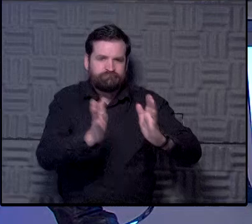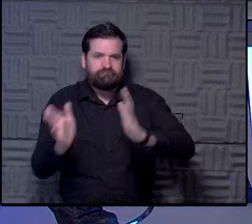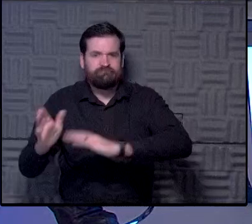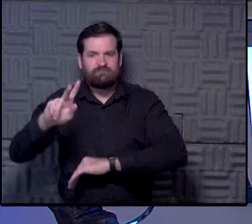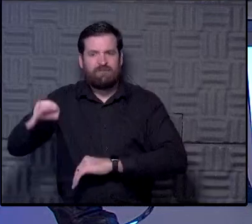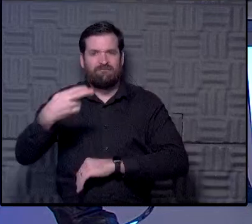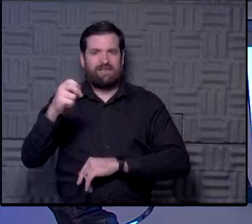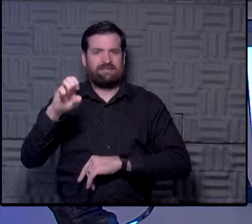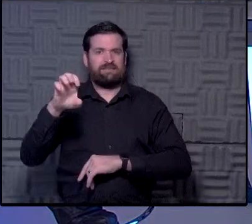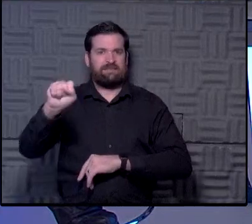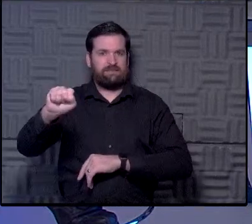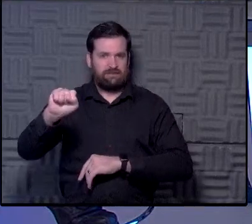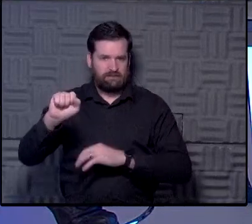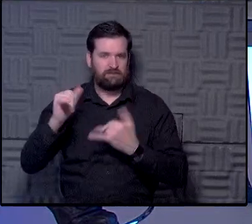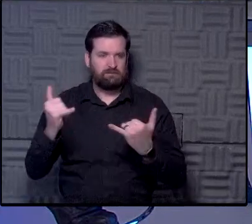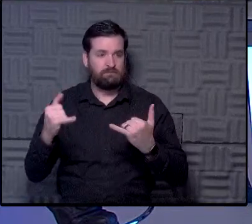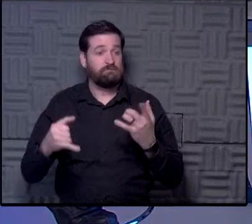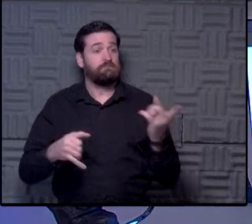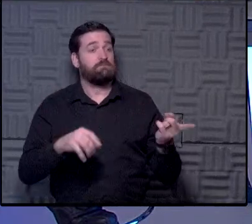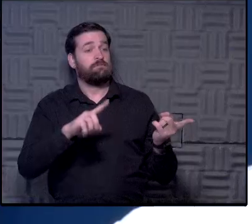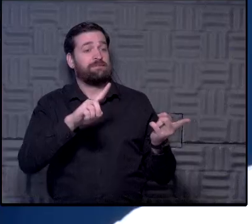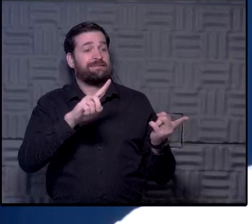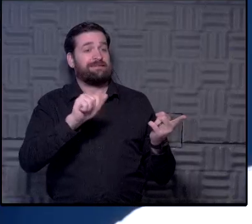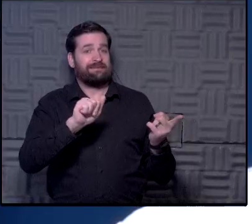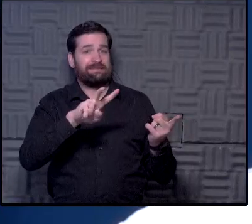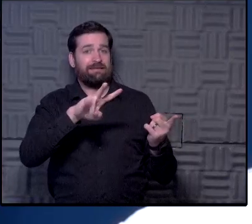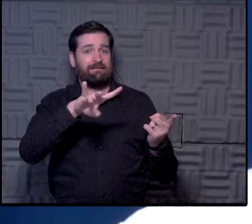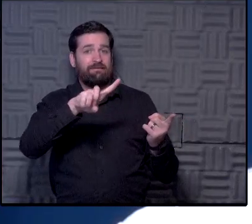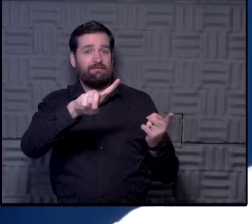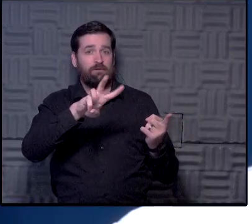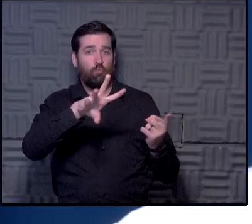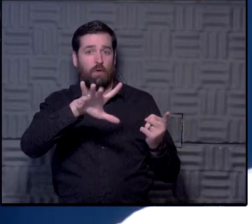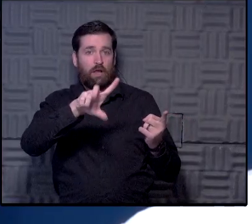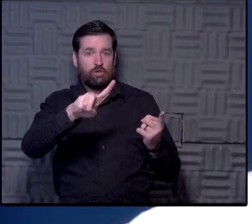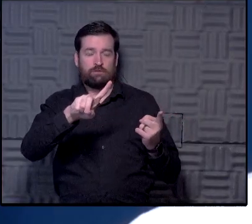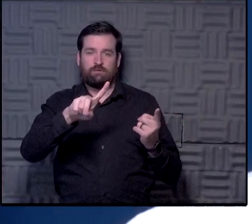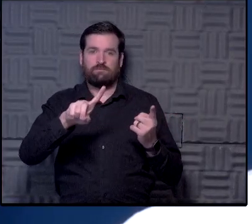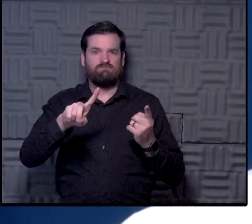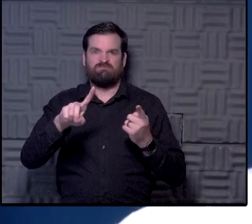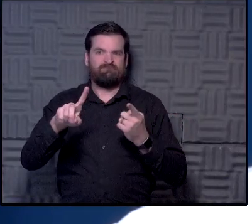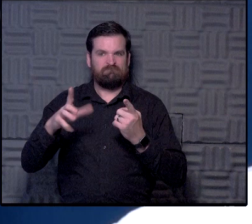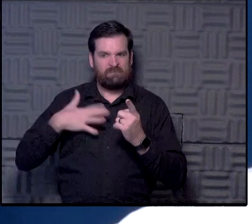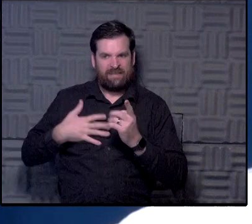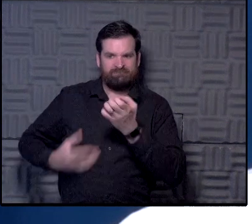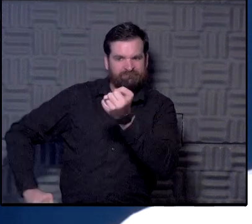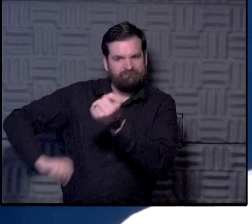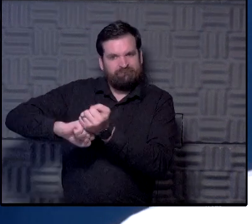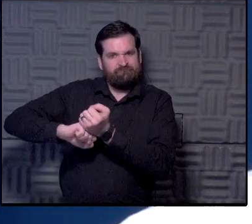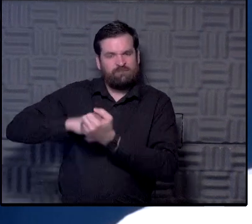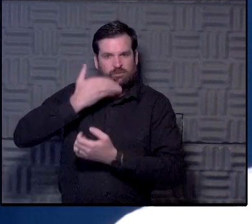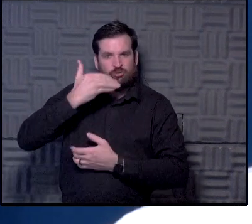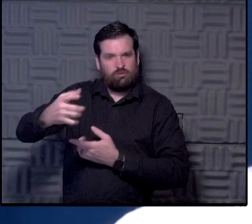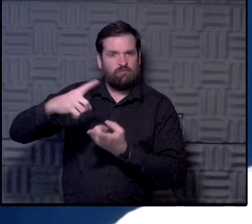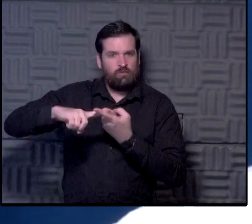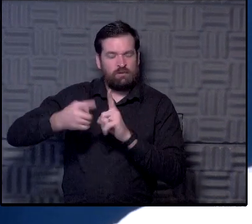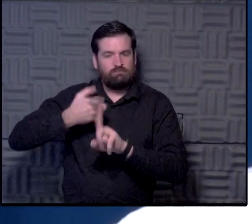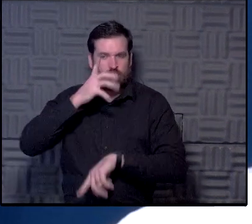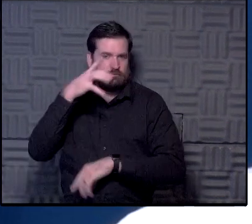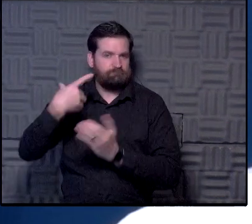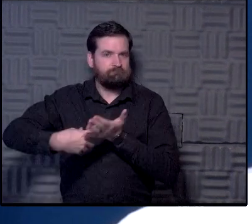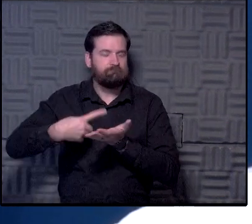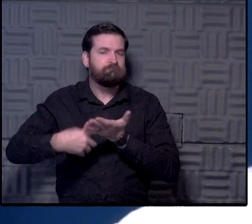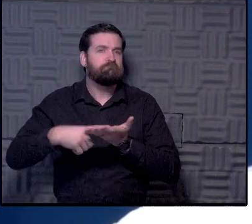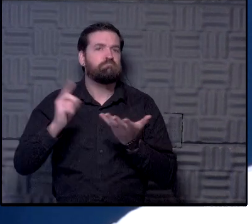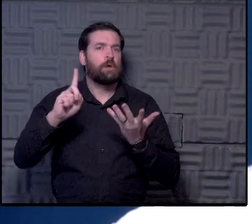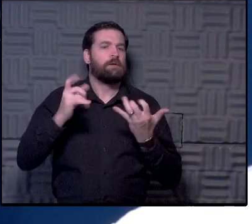us go back with him today. David Wild is perhaps my right-hand guy here for the whole pandemic and a good friend as well. And David's going to talk to us about where